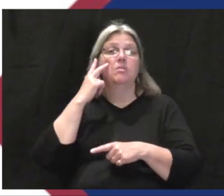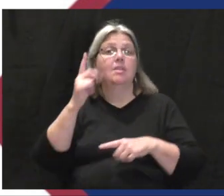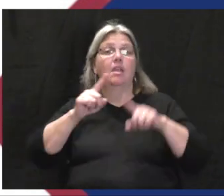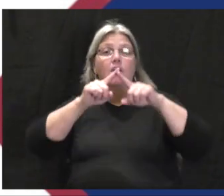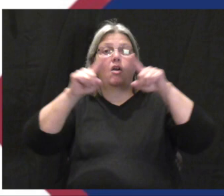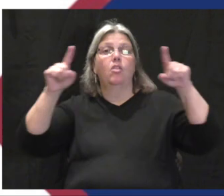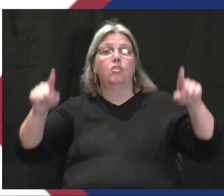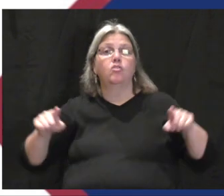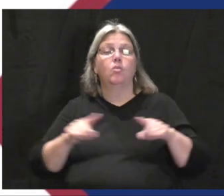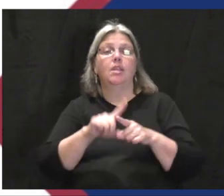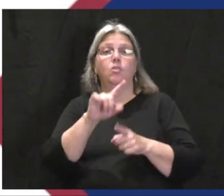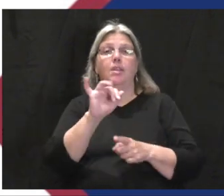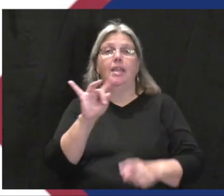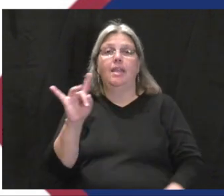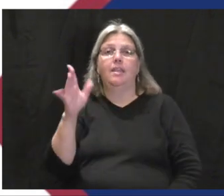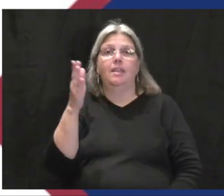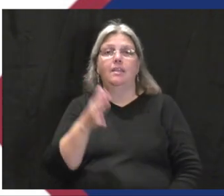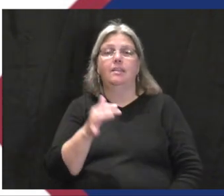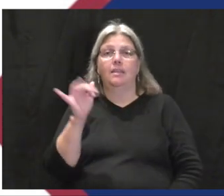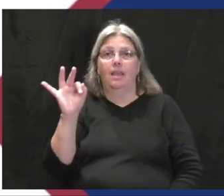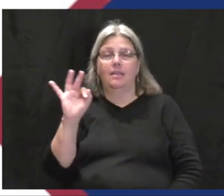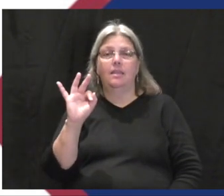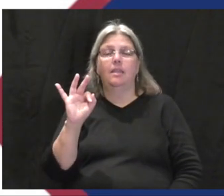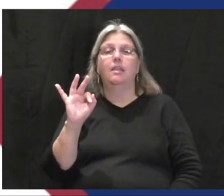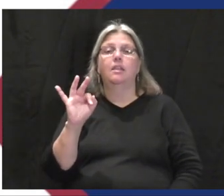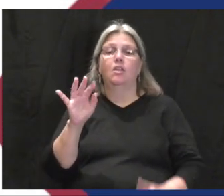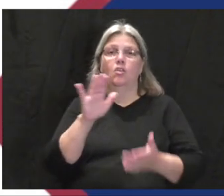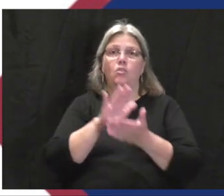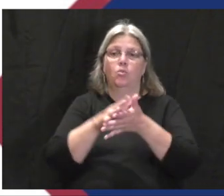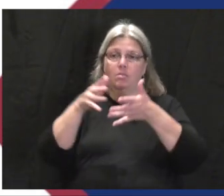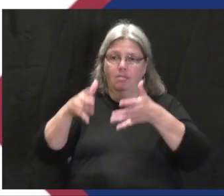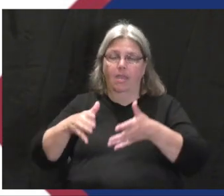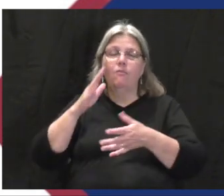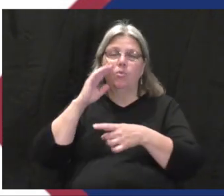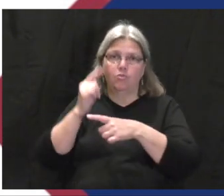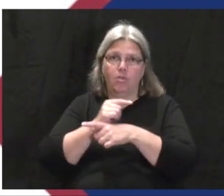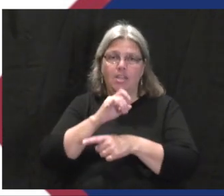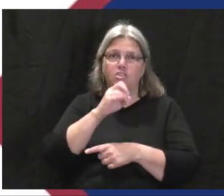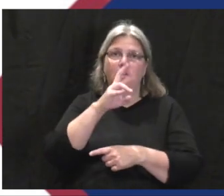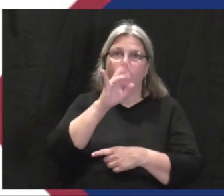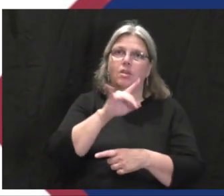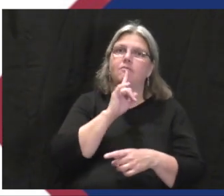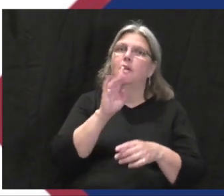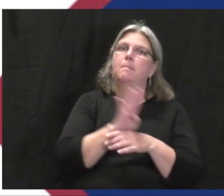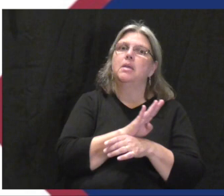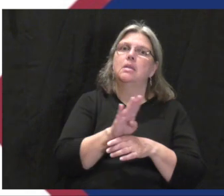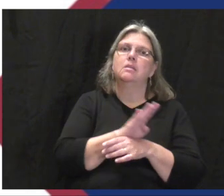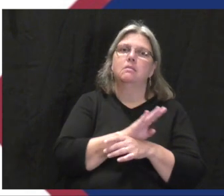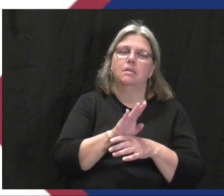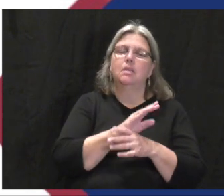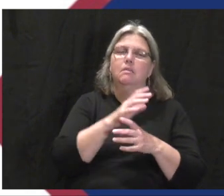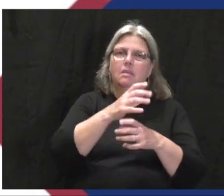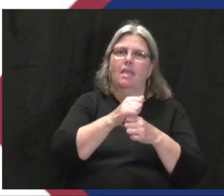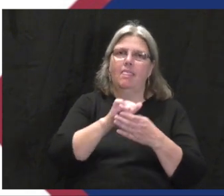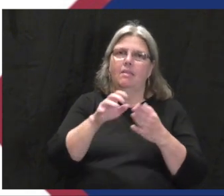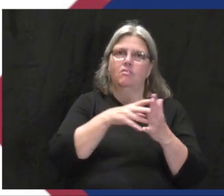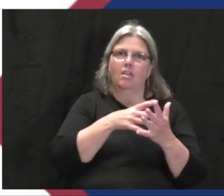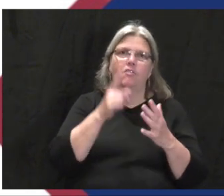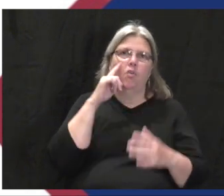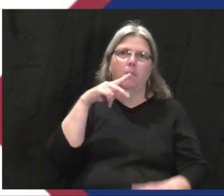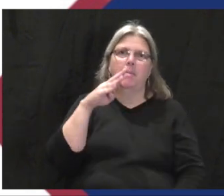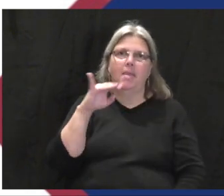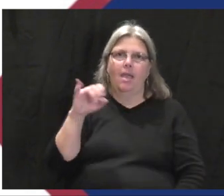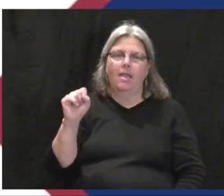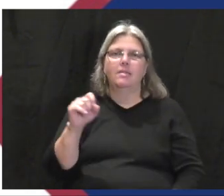then restorative practice training update, you can see that for 18-19 we have 8 elementary, 5 middle, and 3 high that we will be getting scheduled this